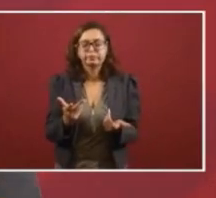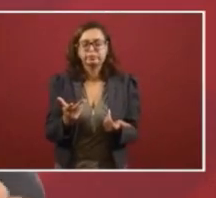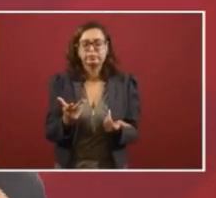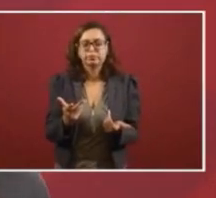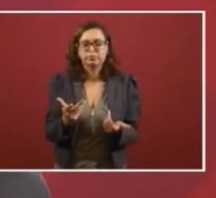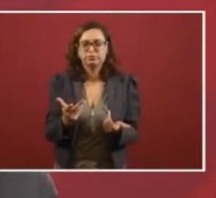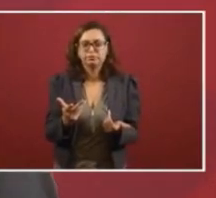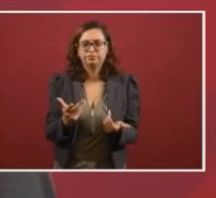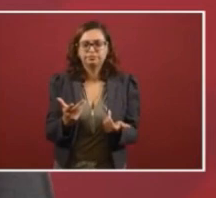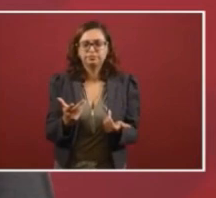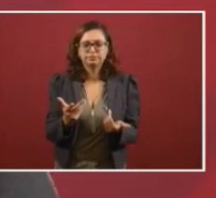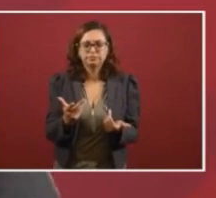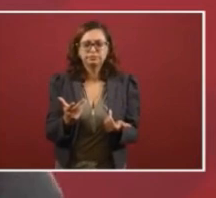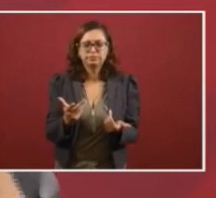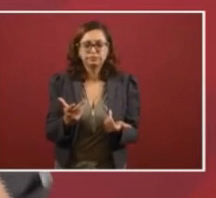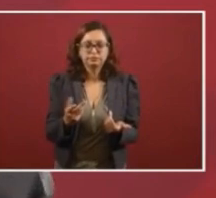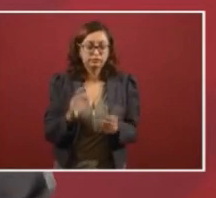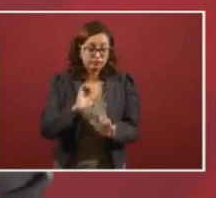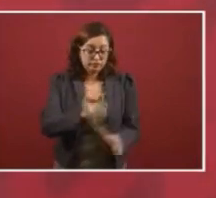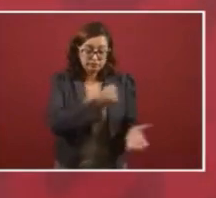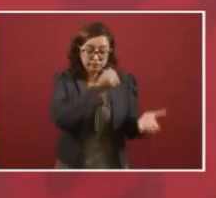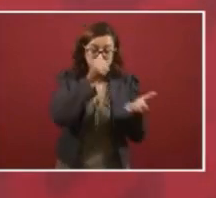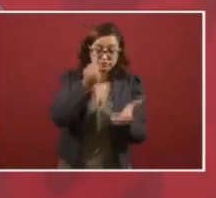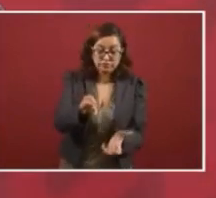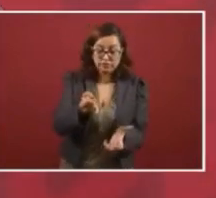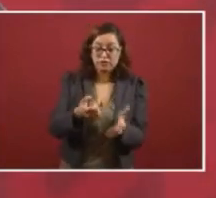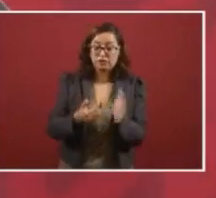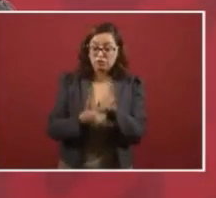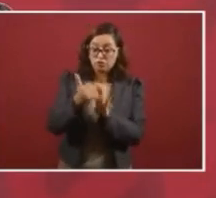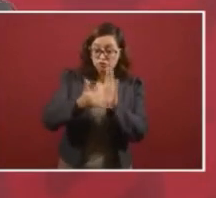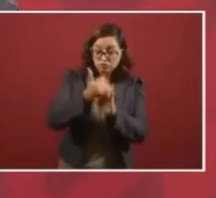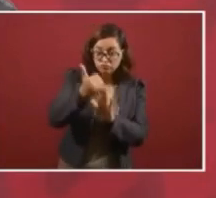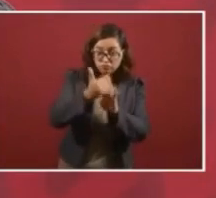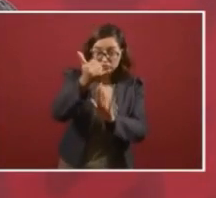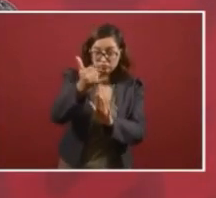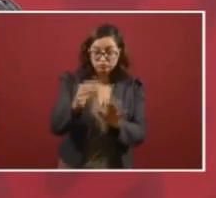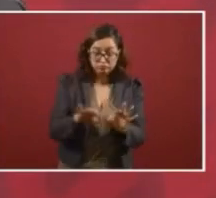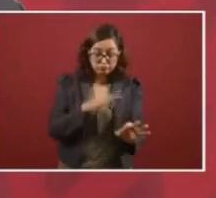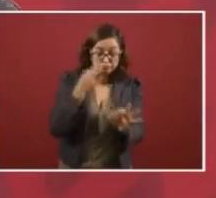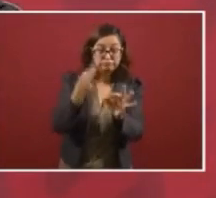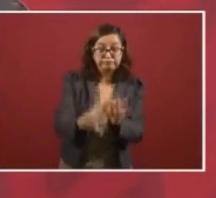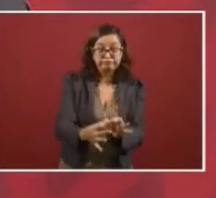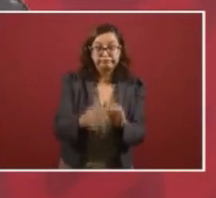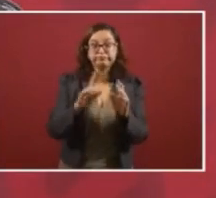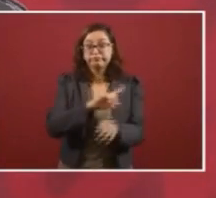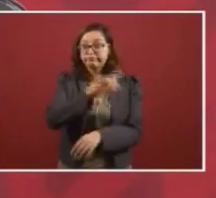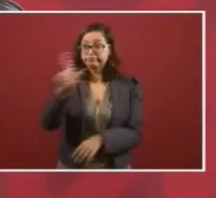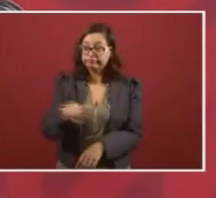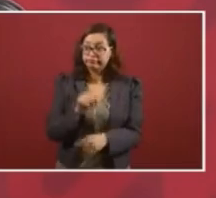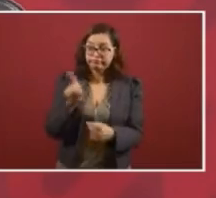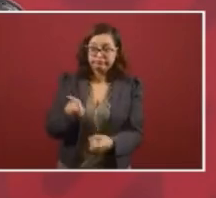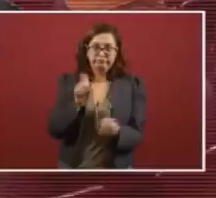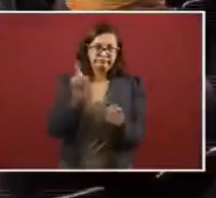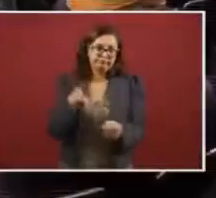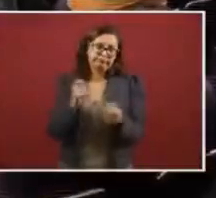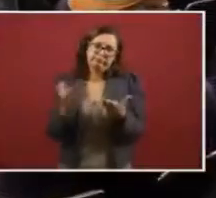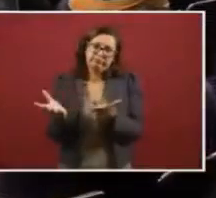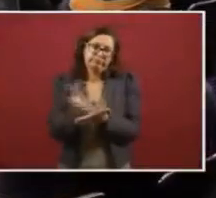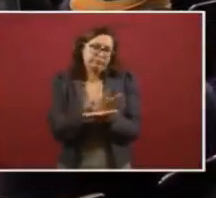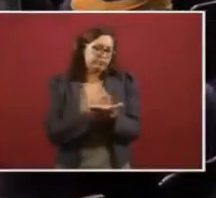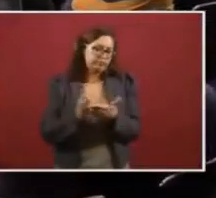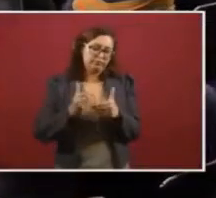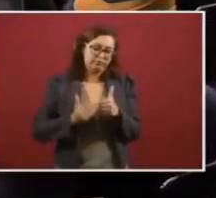when they protect and they preserve that initial investment at the end of